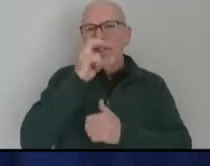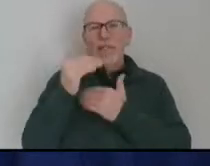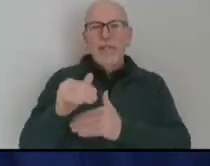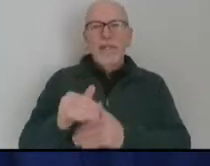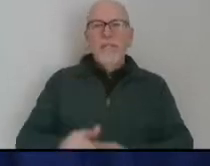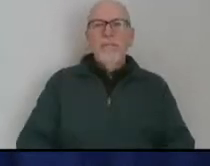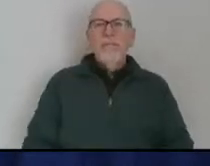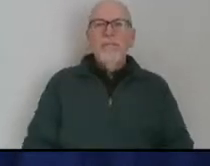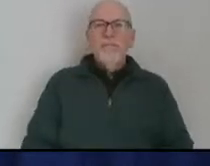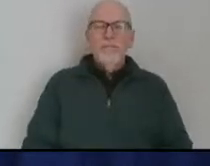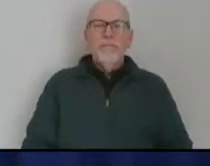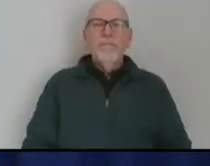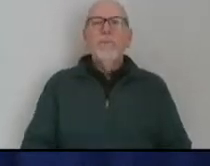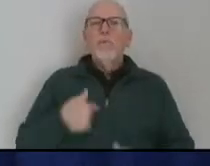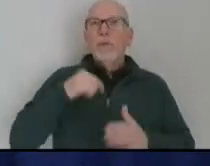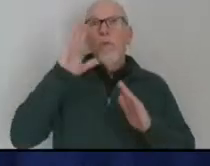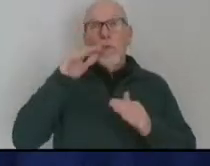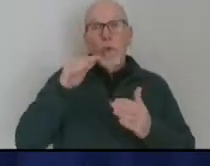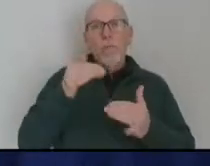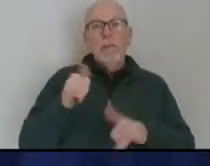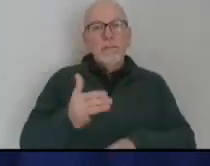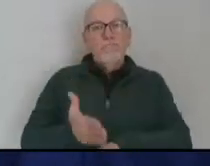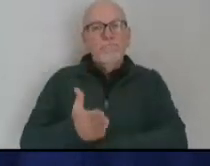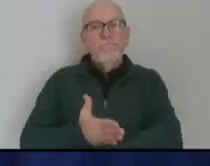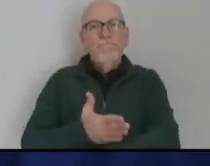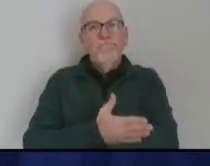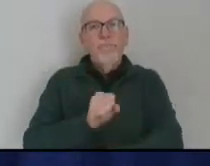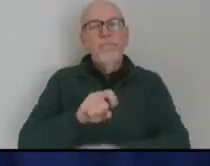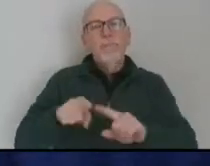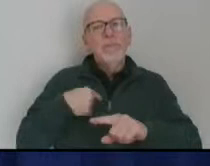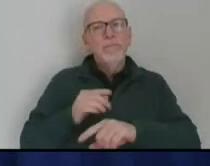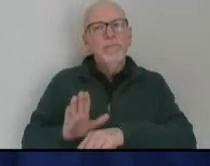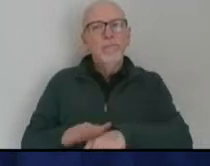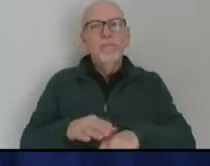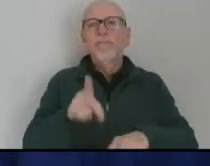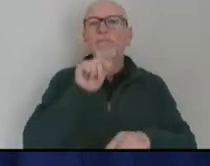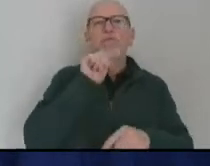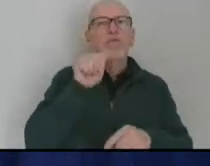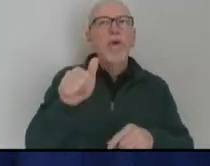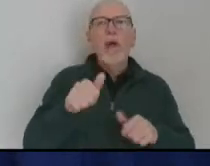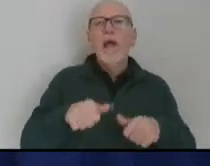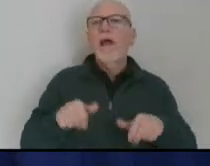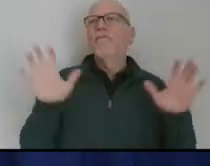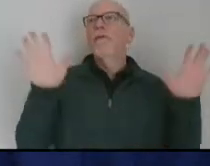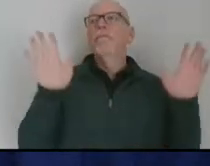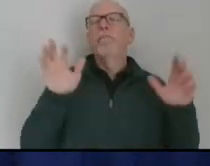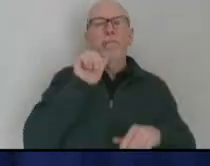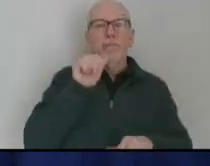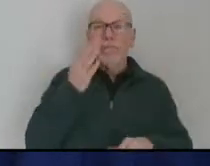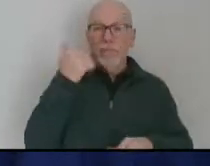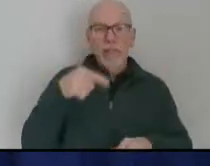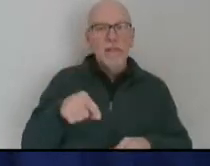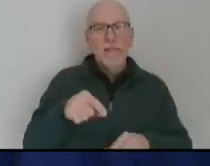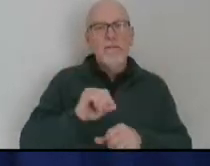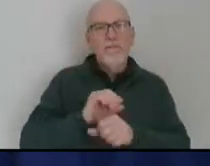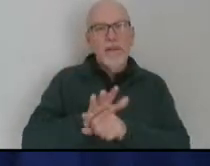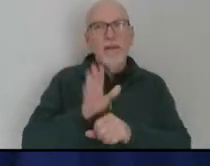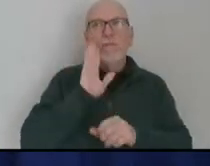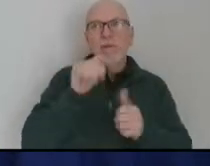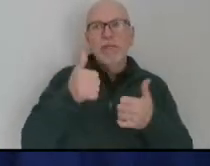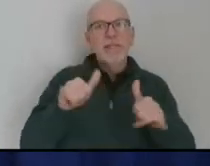these downward trends continue, but I want to caution Hoosiers not to let your guard down as this virus continues to